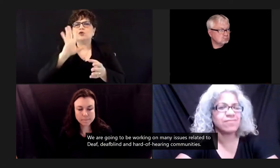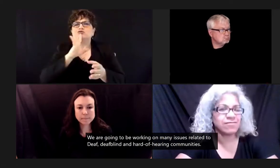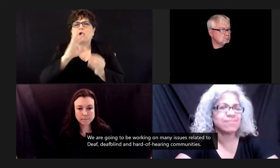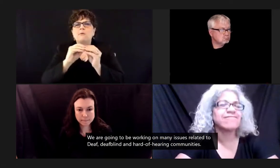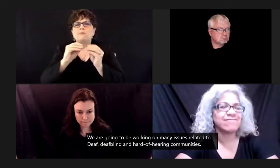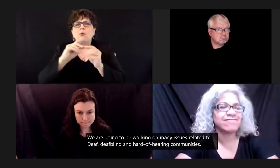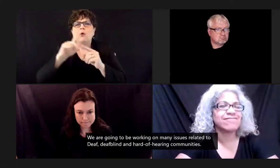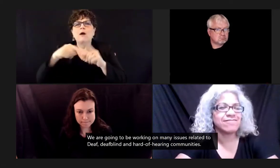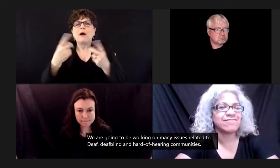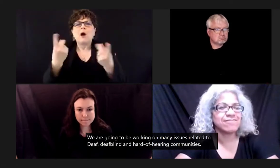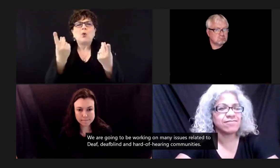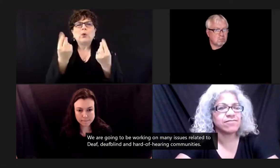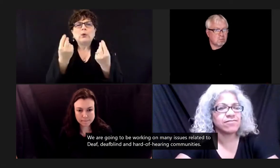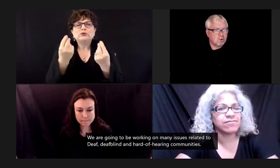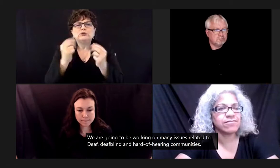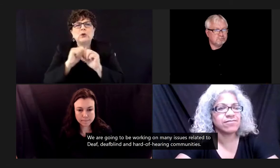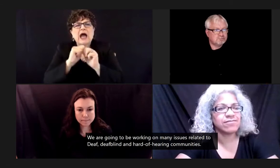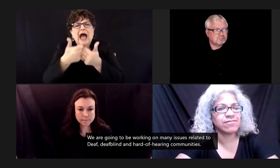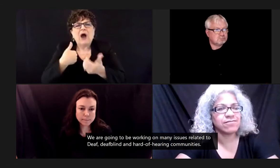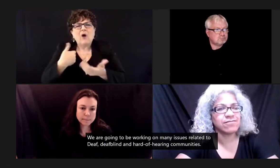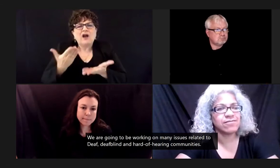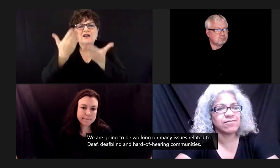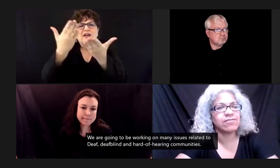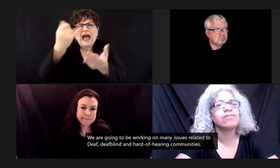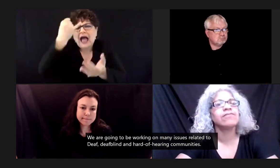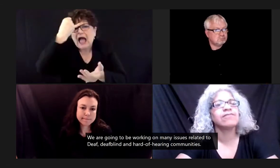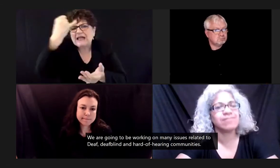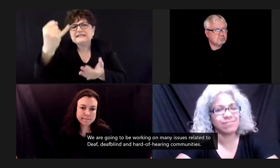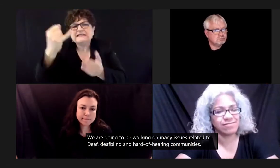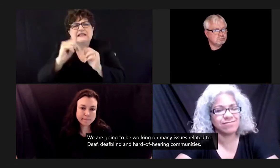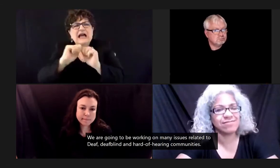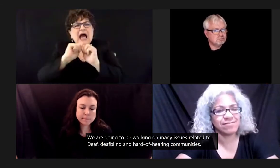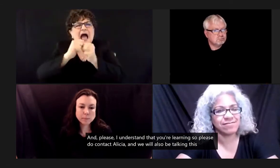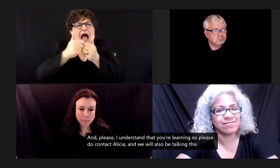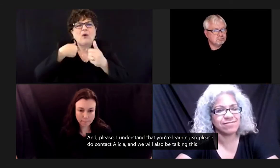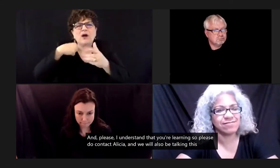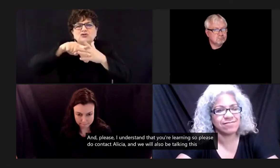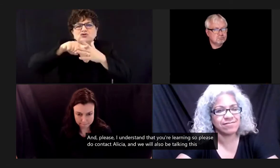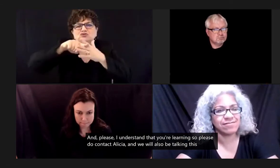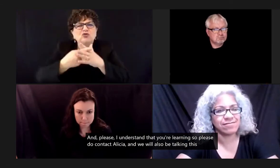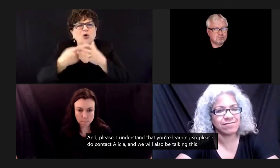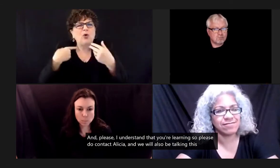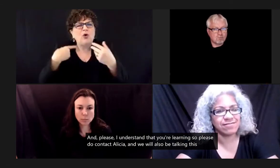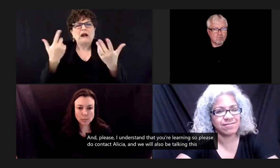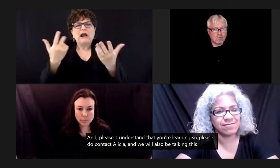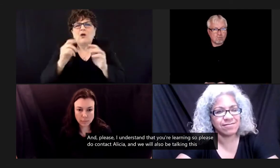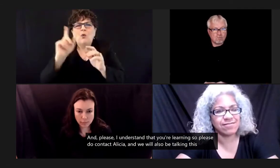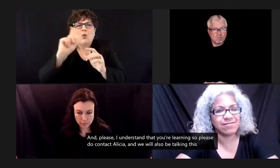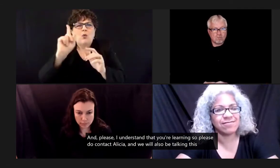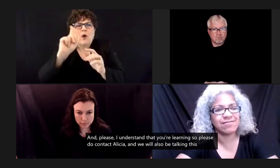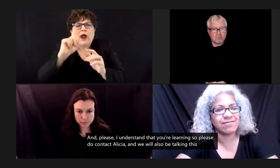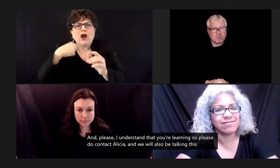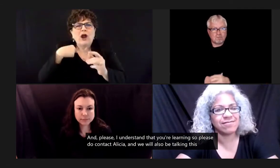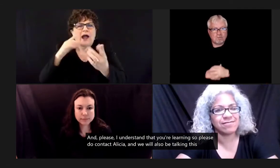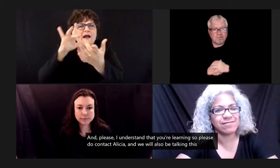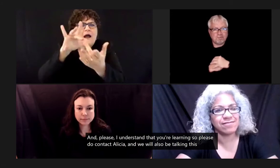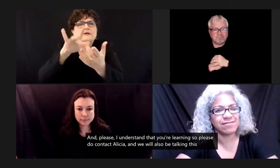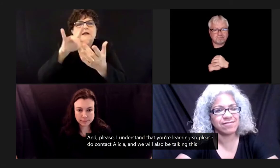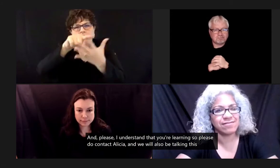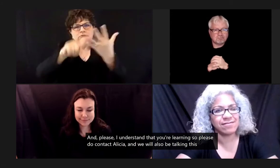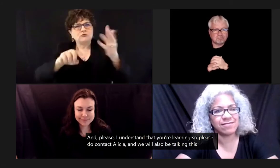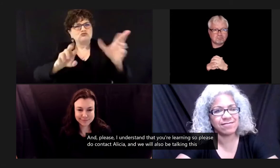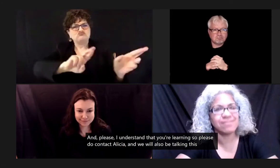we will also be talking this afternoon in one of the sessions of how to share